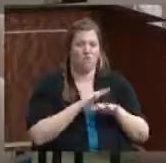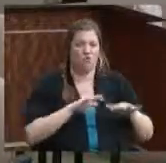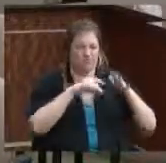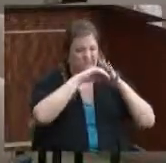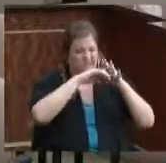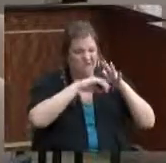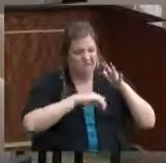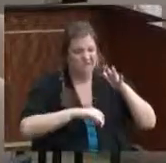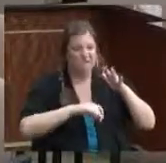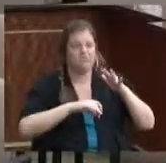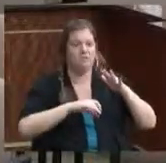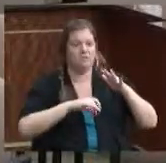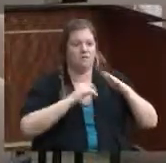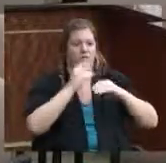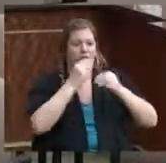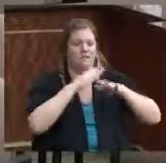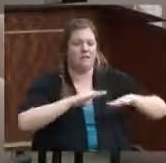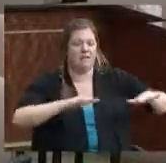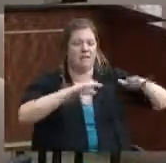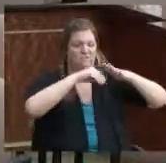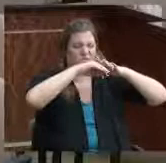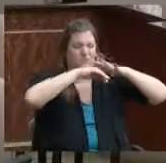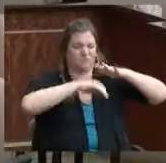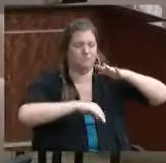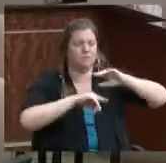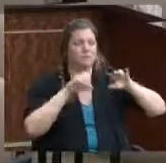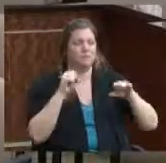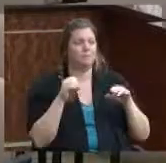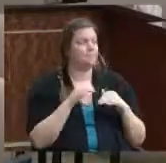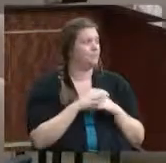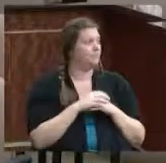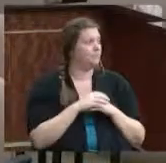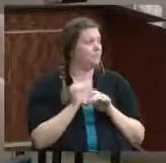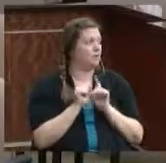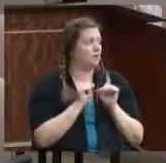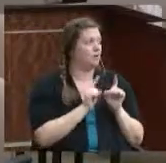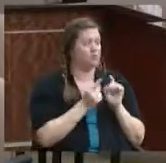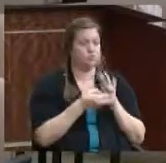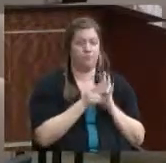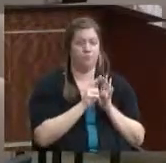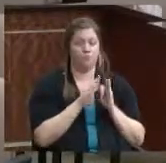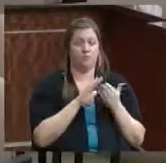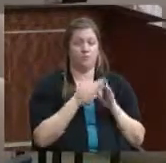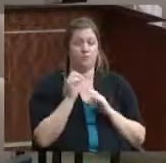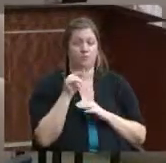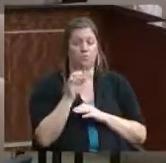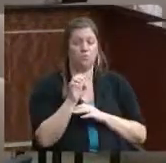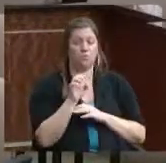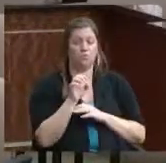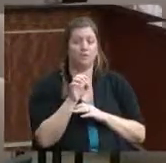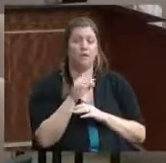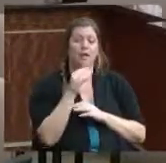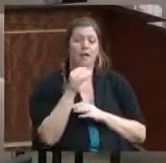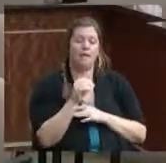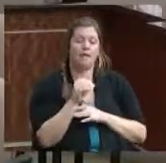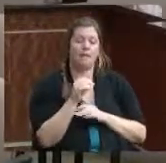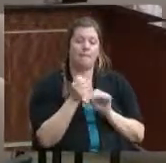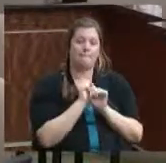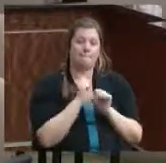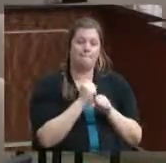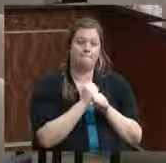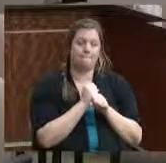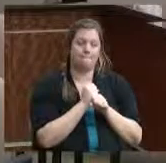sedimentation control plans and processes. They also reviewed the city code, and they're making